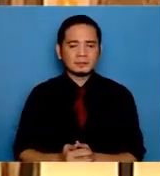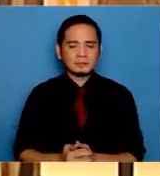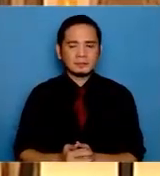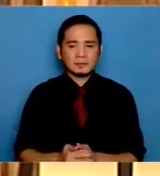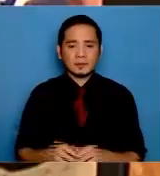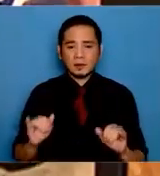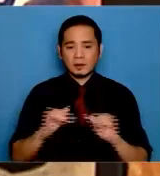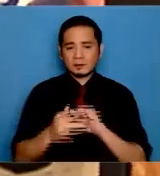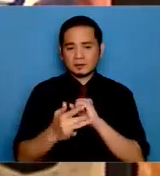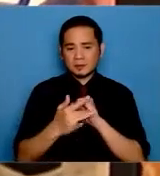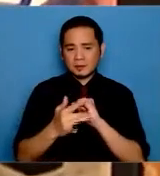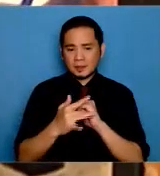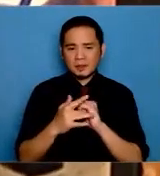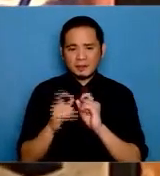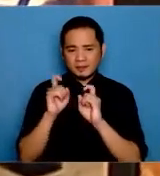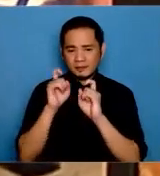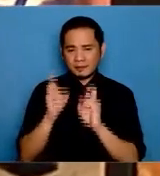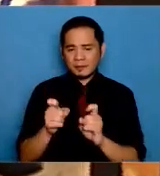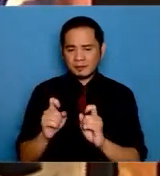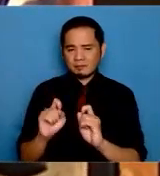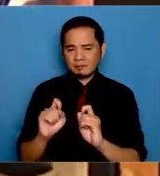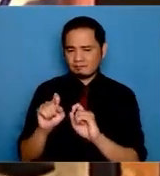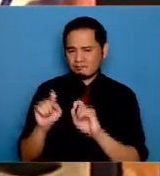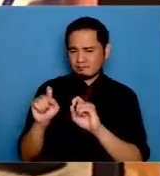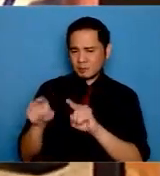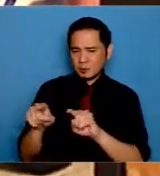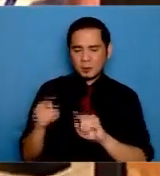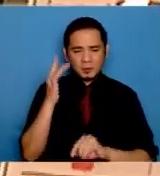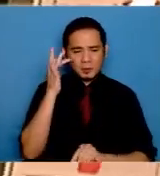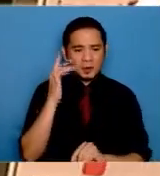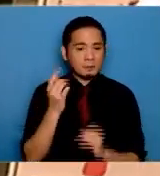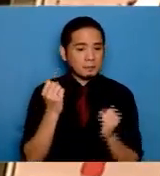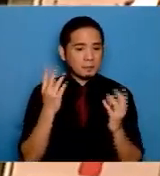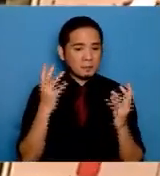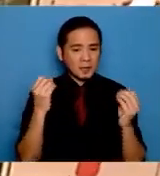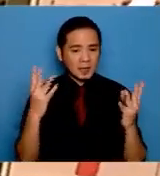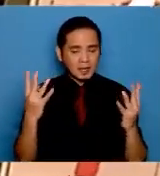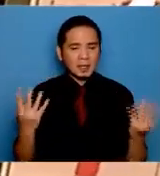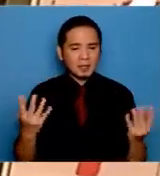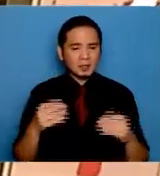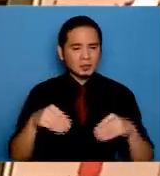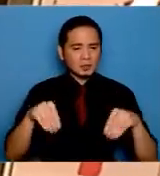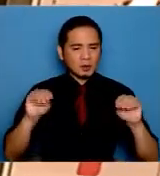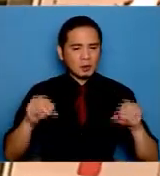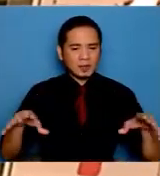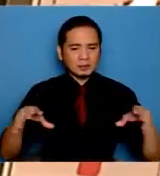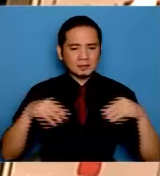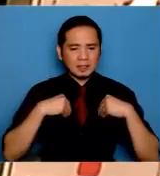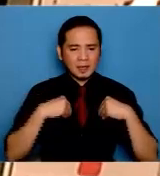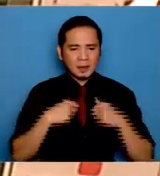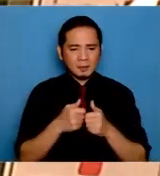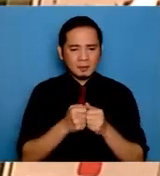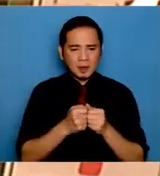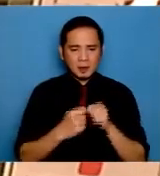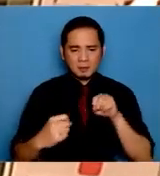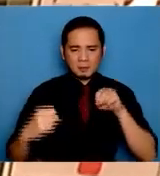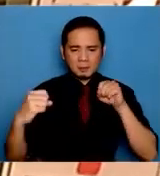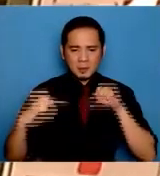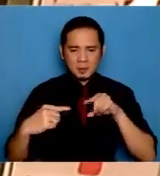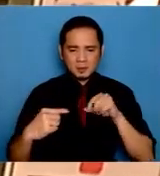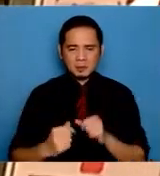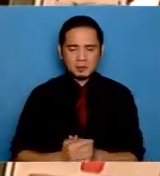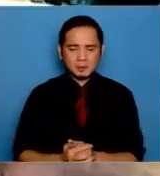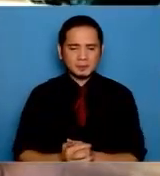digital aginaldo ngayong marami ng establishments ang tumatanggap ng digital payment. Large increase in our target of